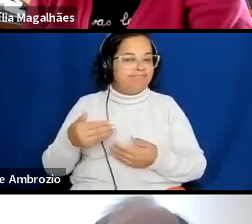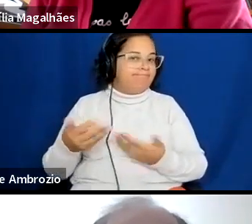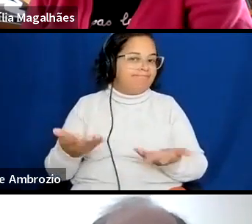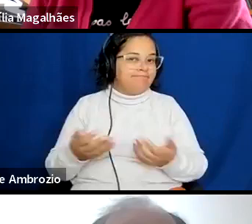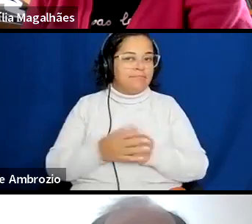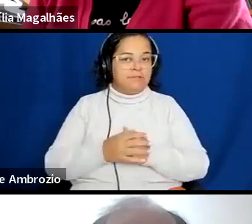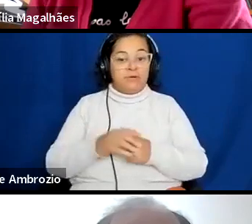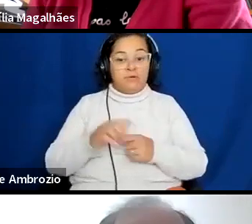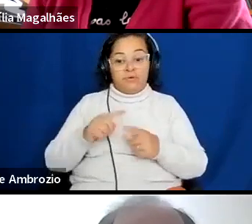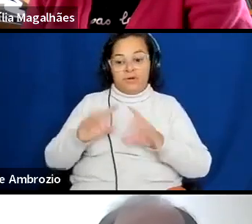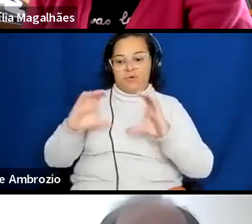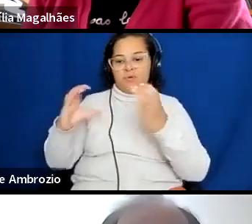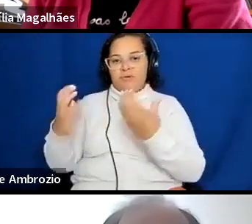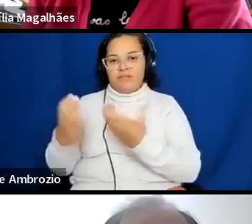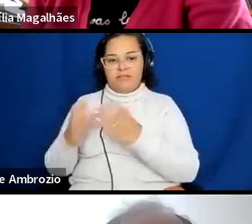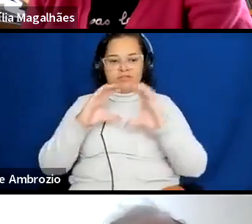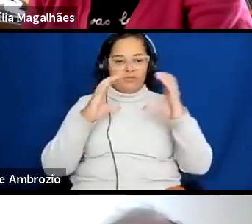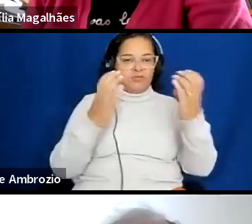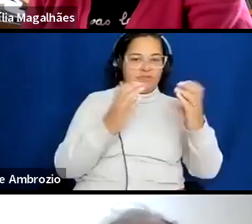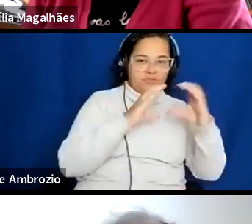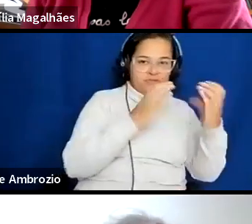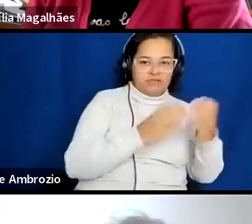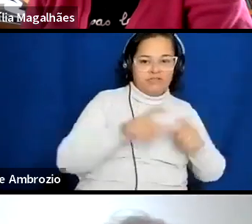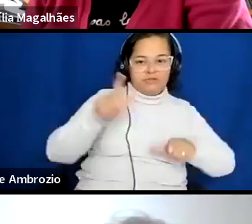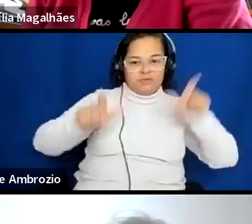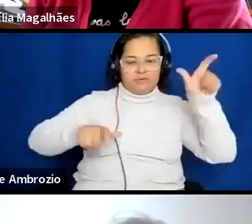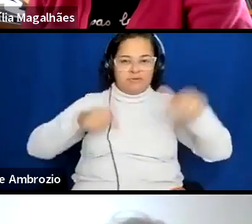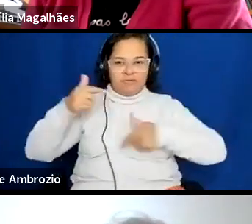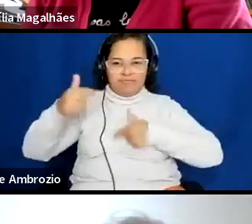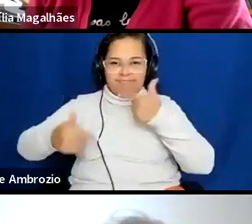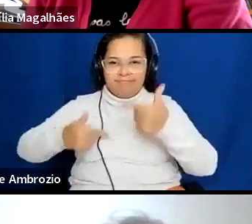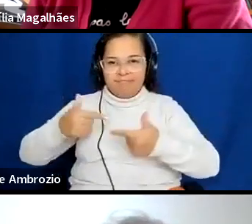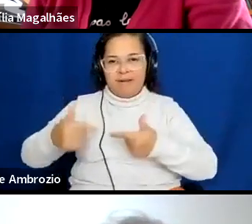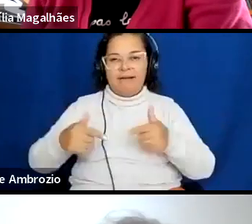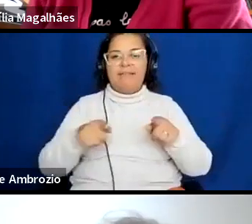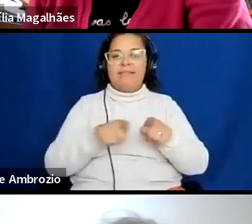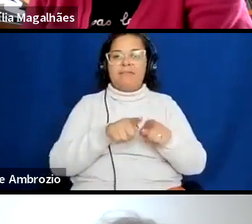families, in order both to ideologically